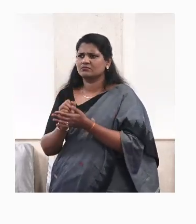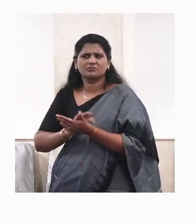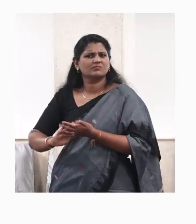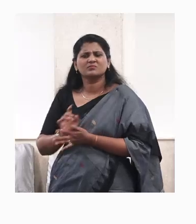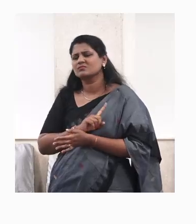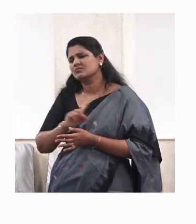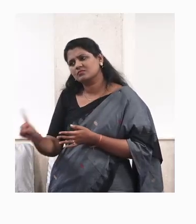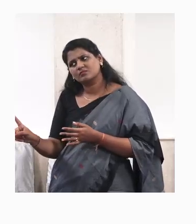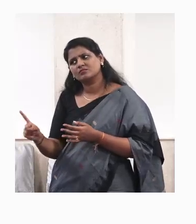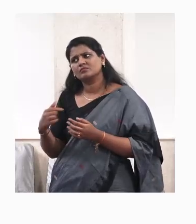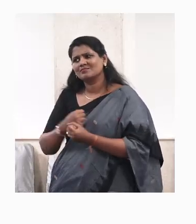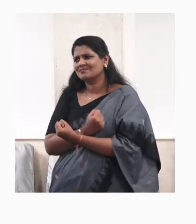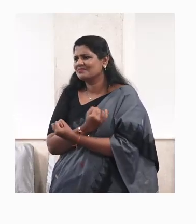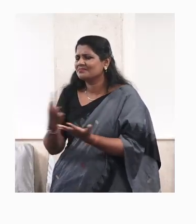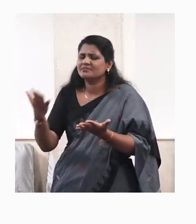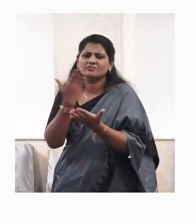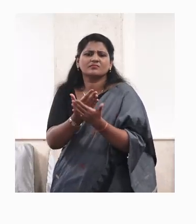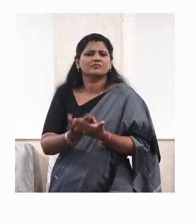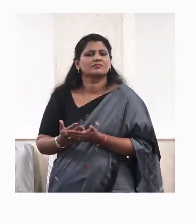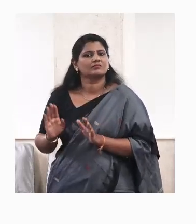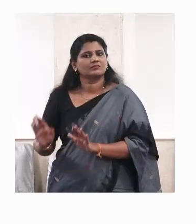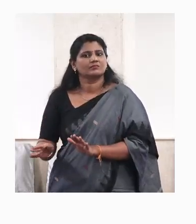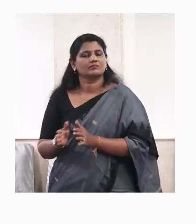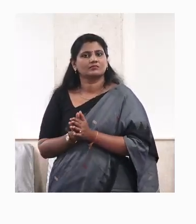in many of the approaches, right?